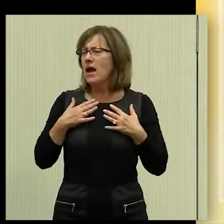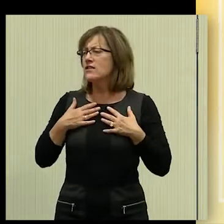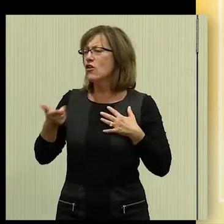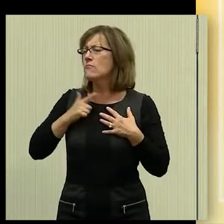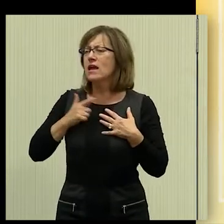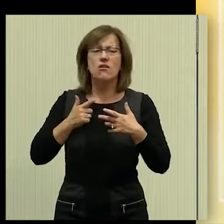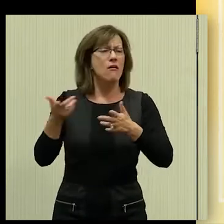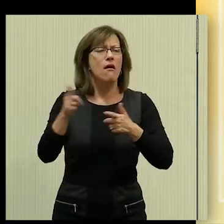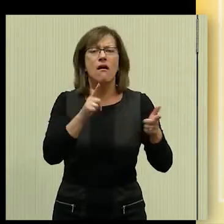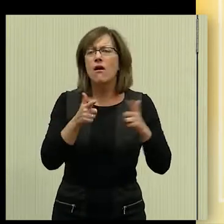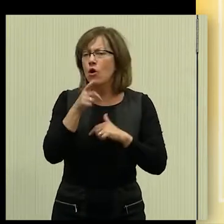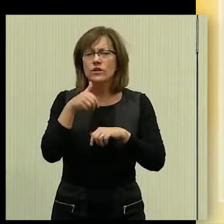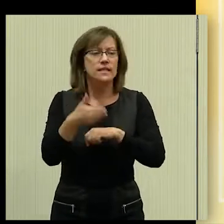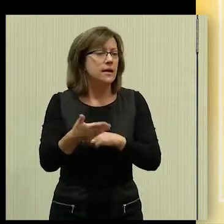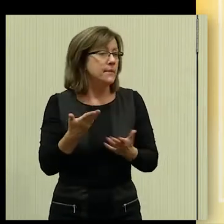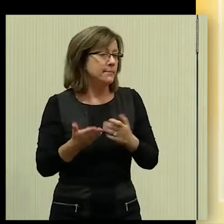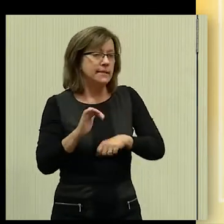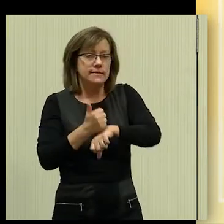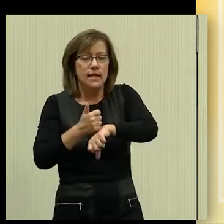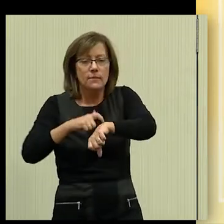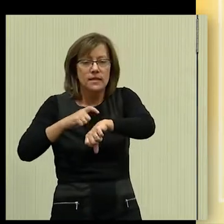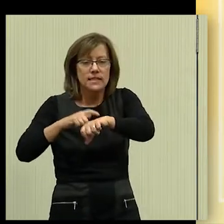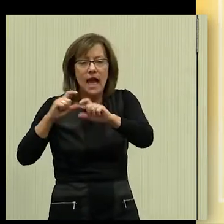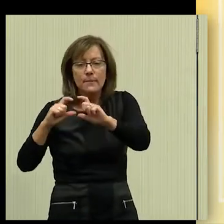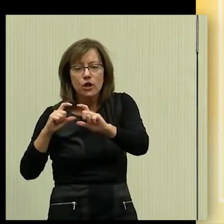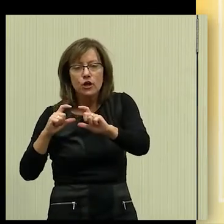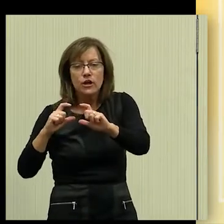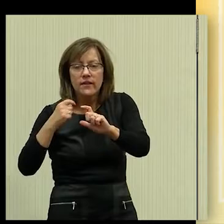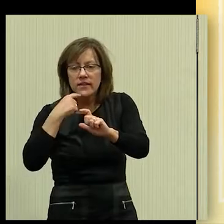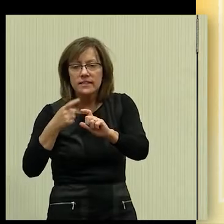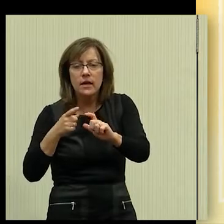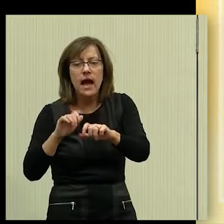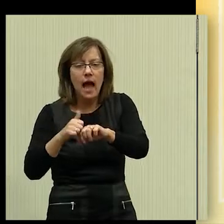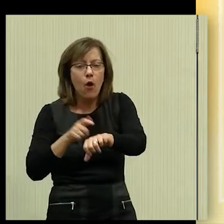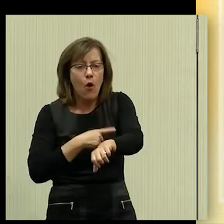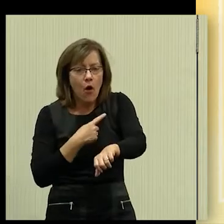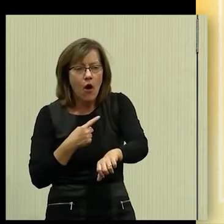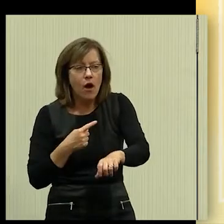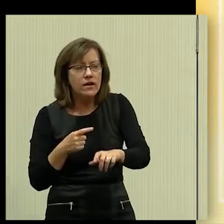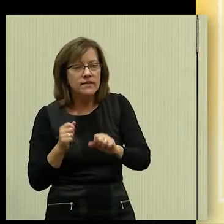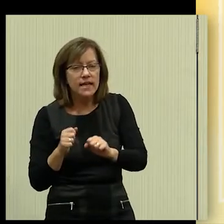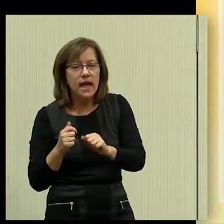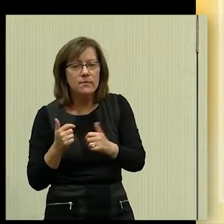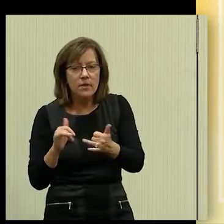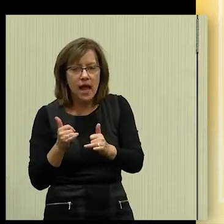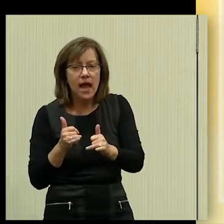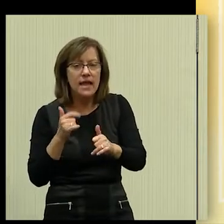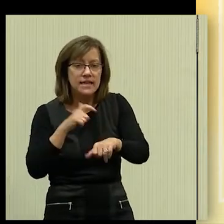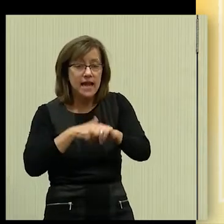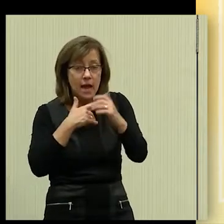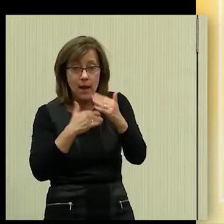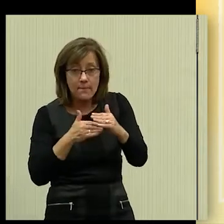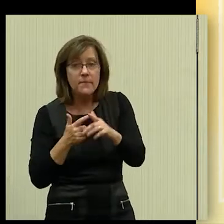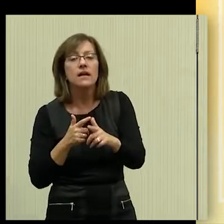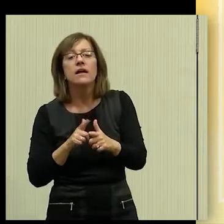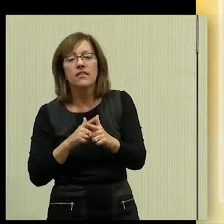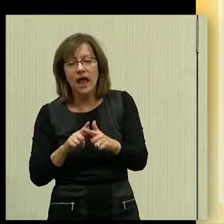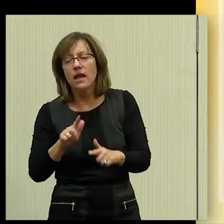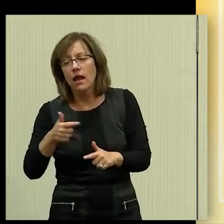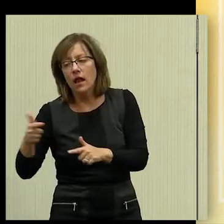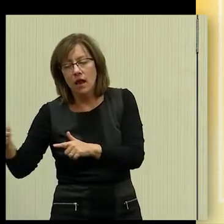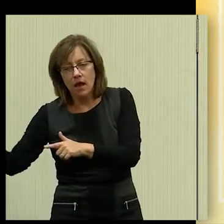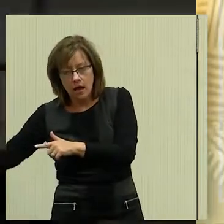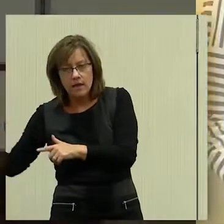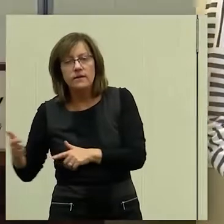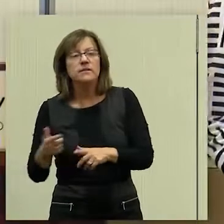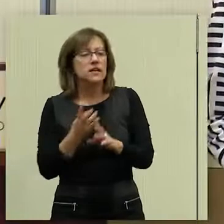who's next? You might have a timer nearby that tells them how long they can play with it, and then kids kind of line up. And here they've used photos so that whose